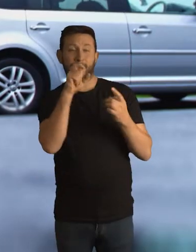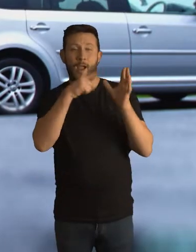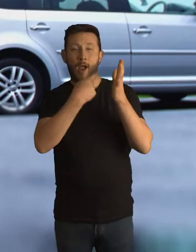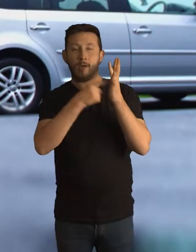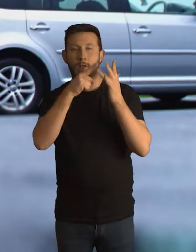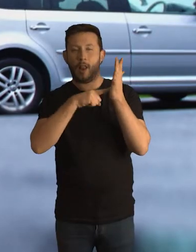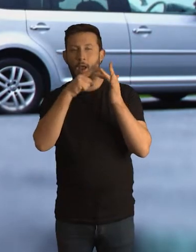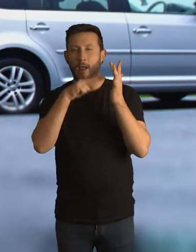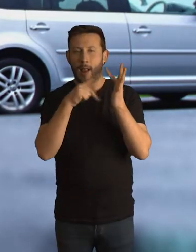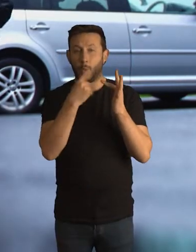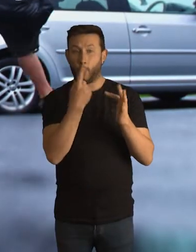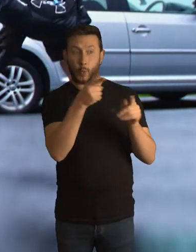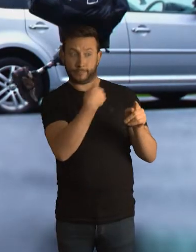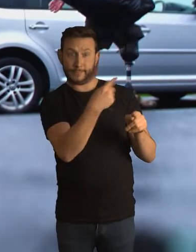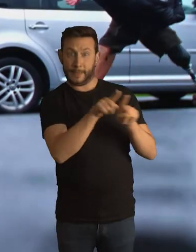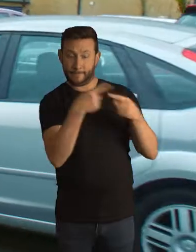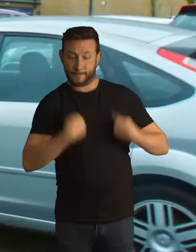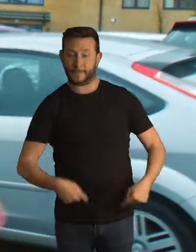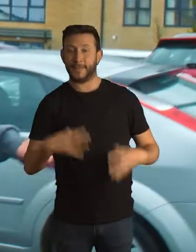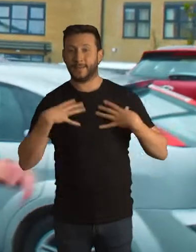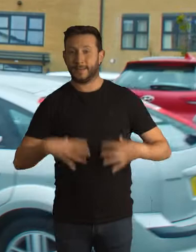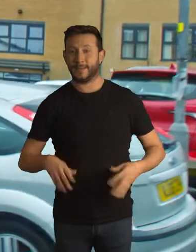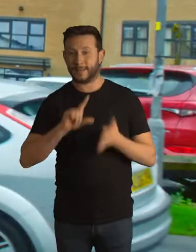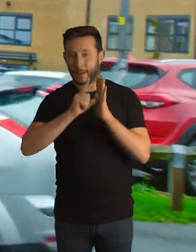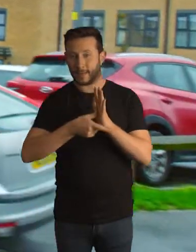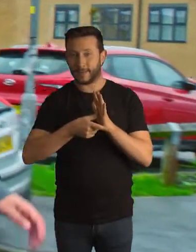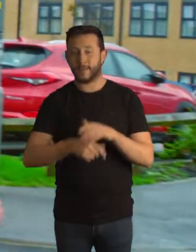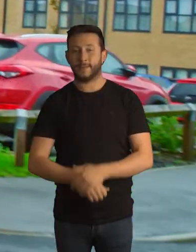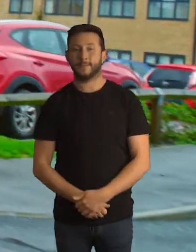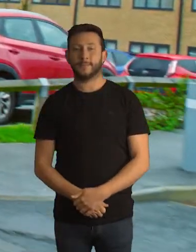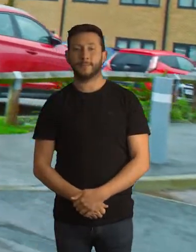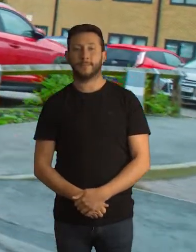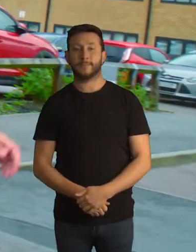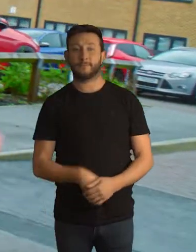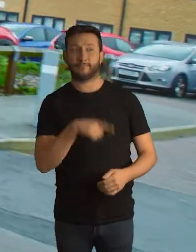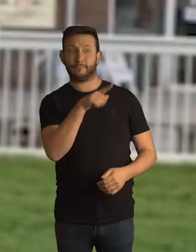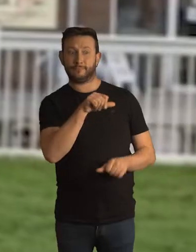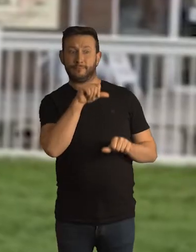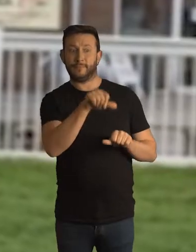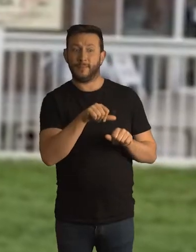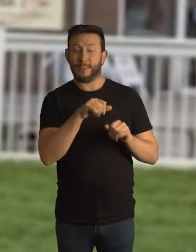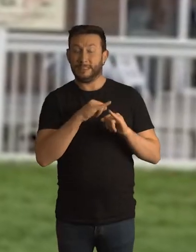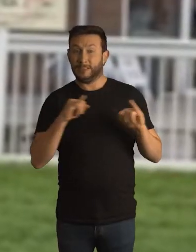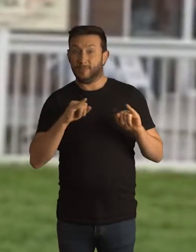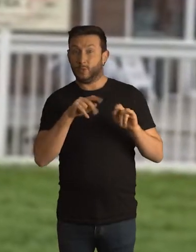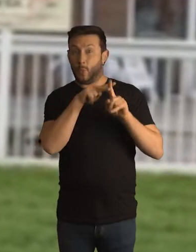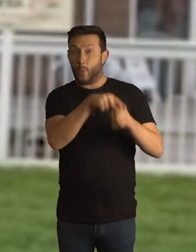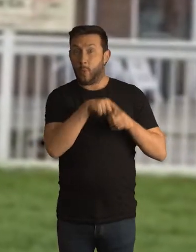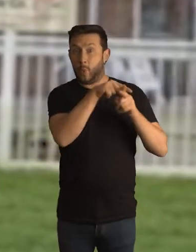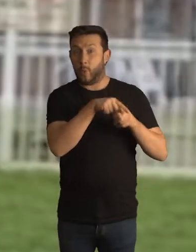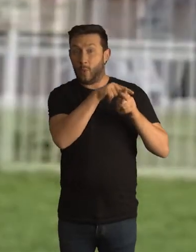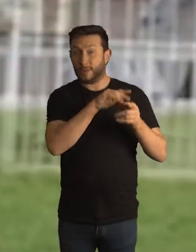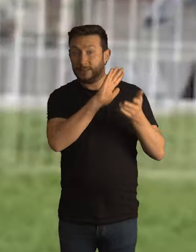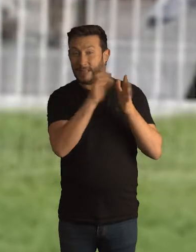Today, I'm meeting Caroline, who, like me, has a physical disability. Following a serious horse riding accident, she was left paralysed